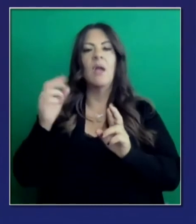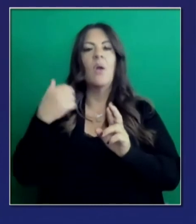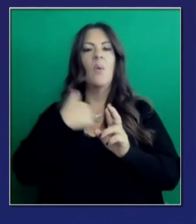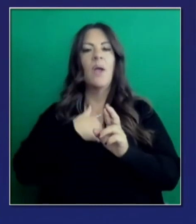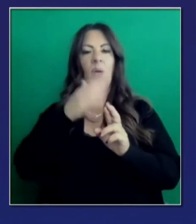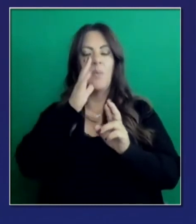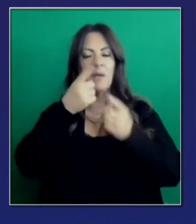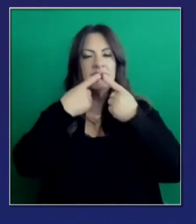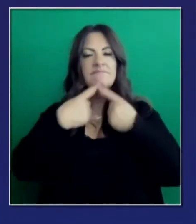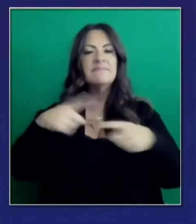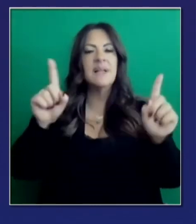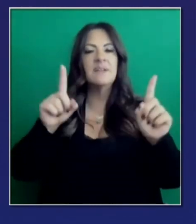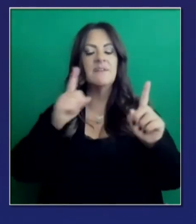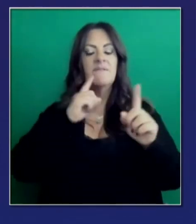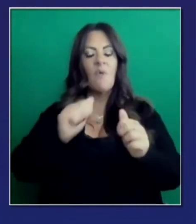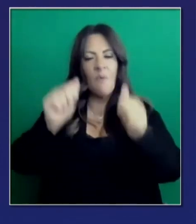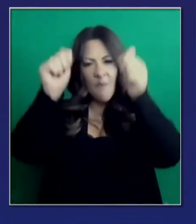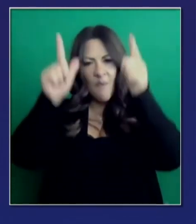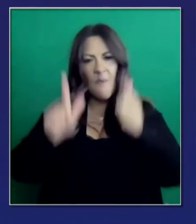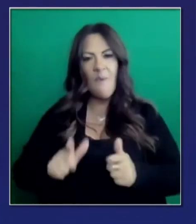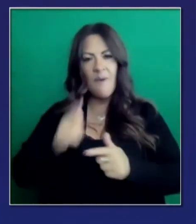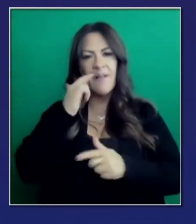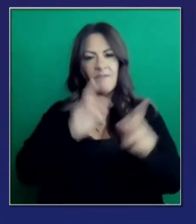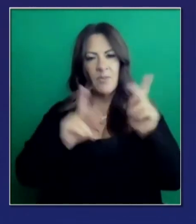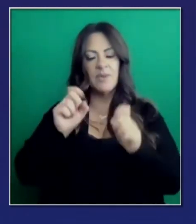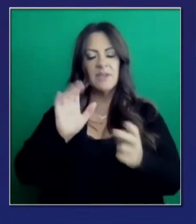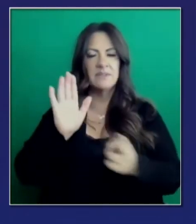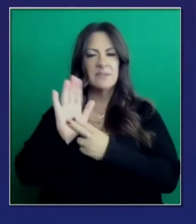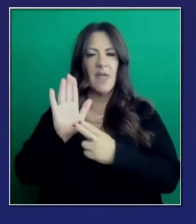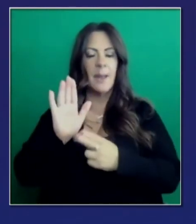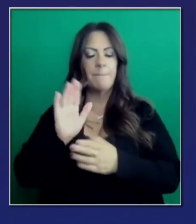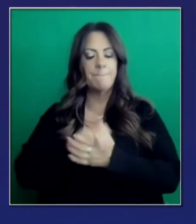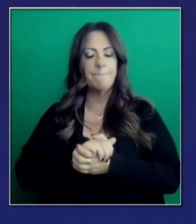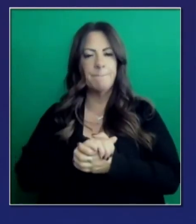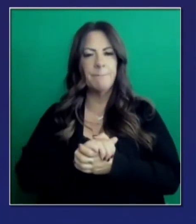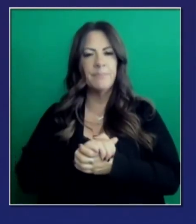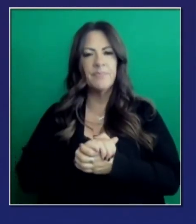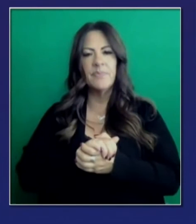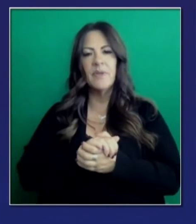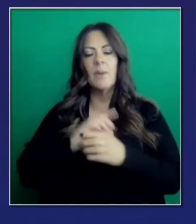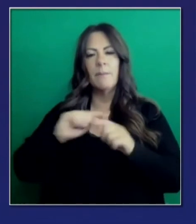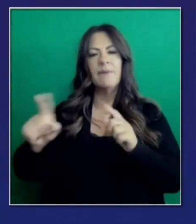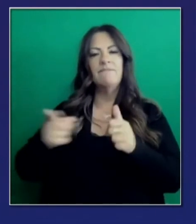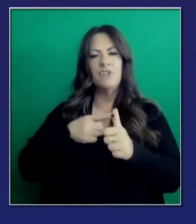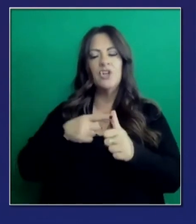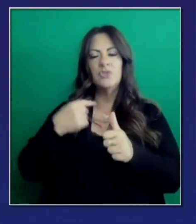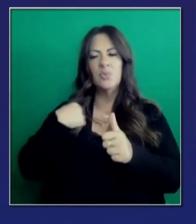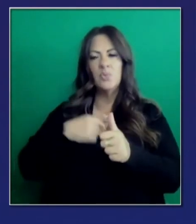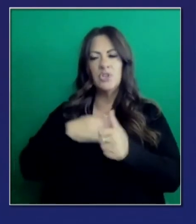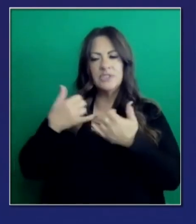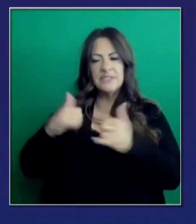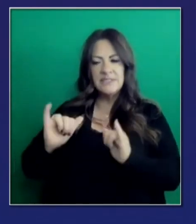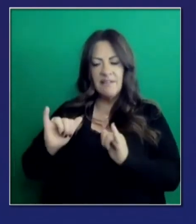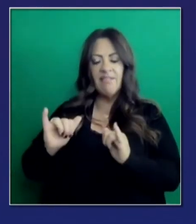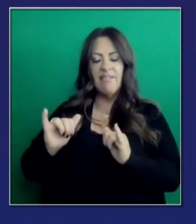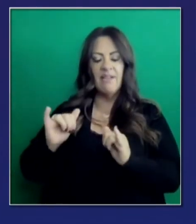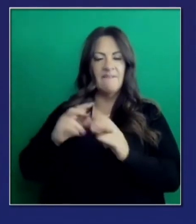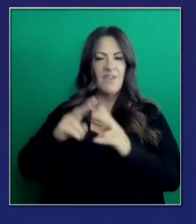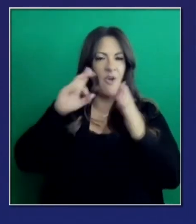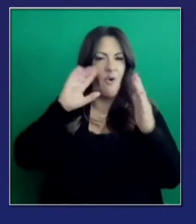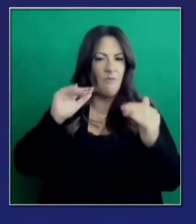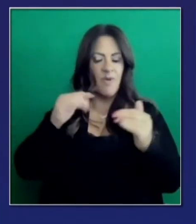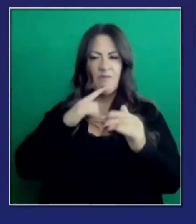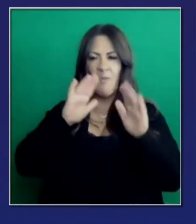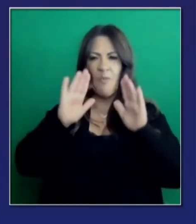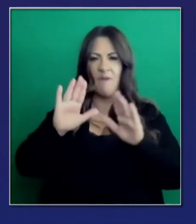to seek and source that information from that site. But we're very encouraged by it. Got an incredible team, incredible partnership